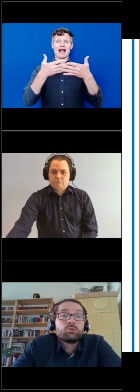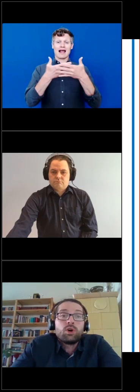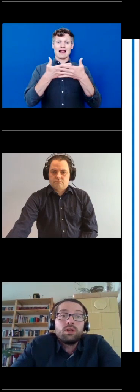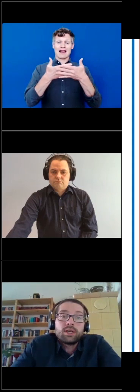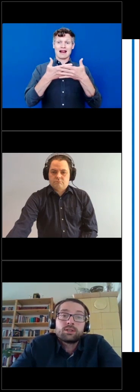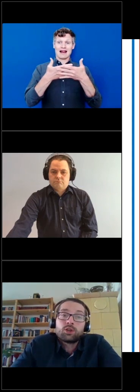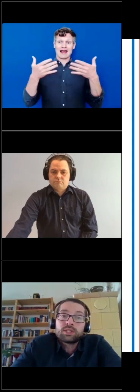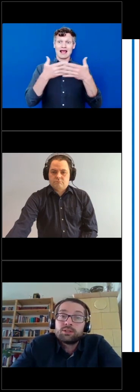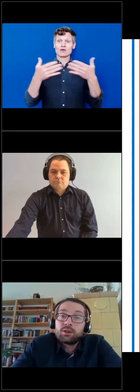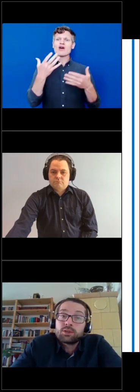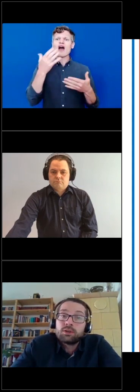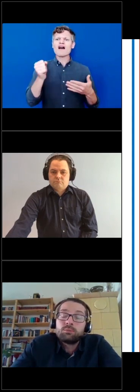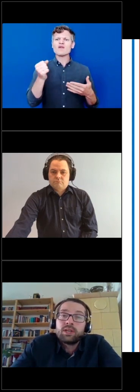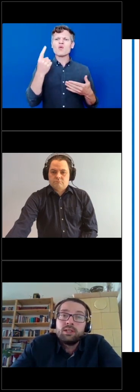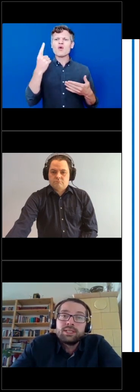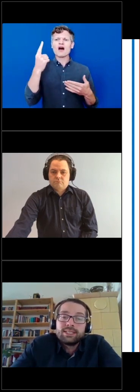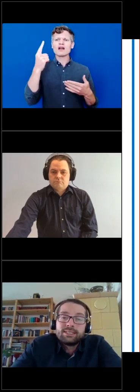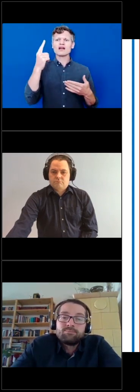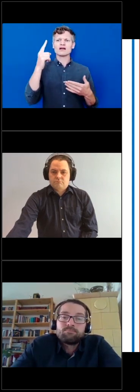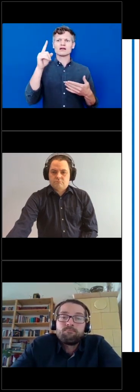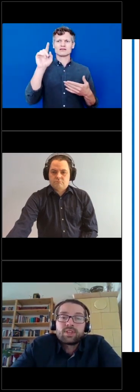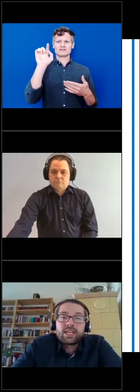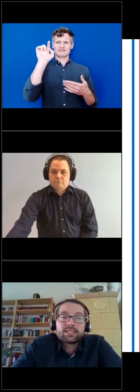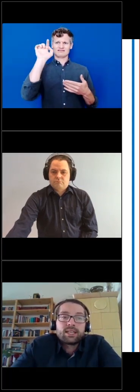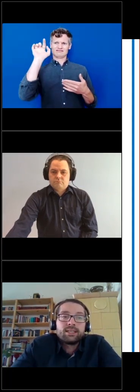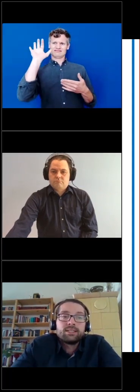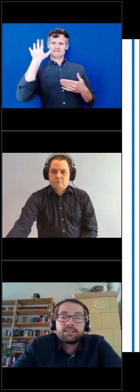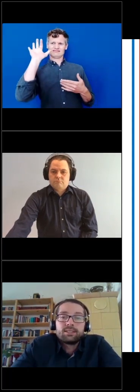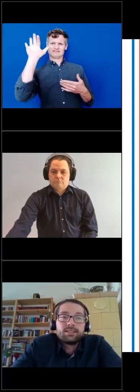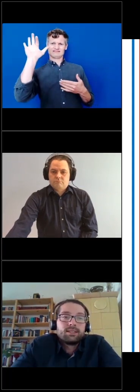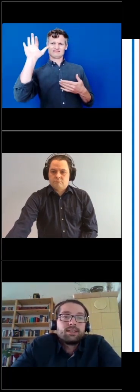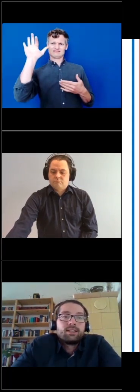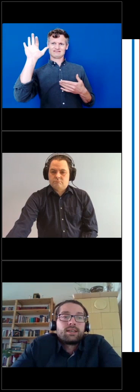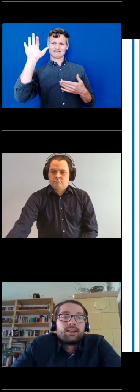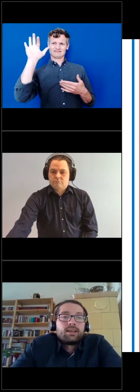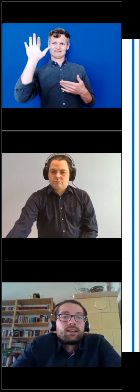small football in the top center of the control panel. Next slide.